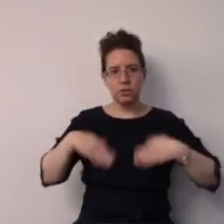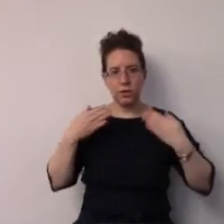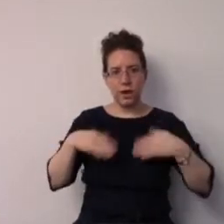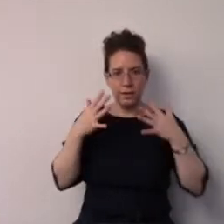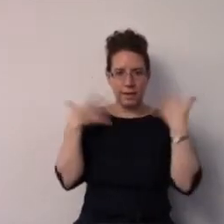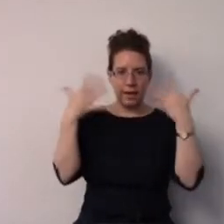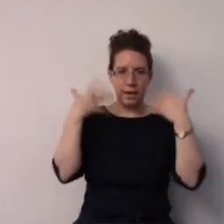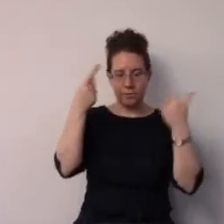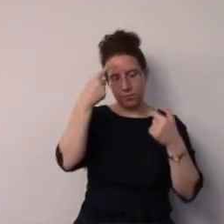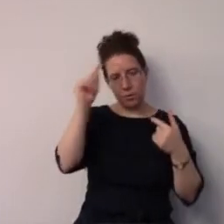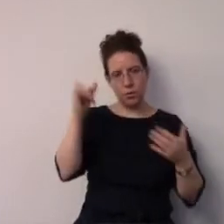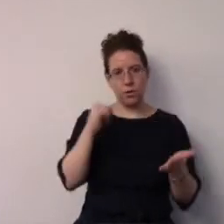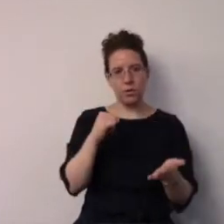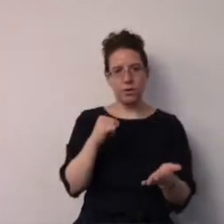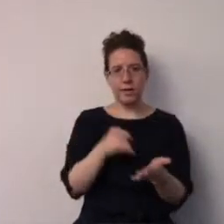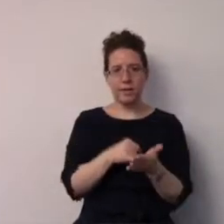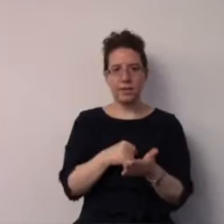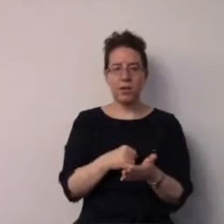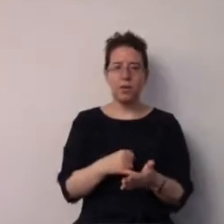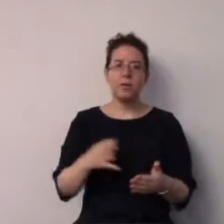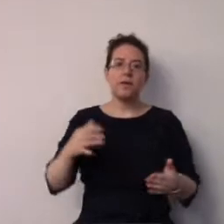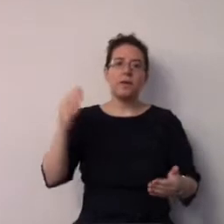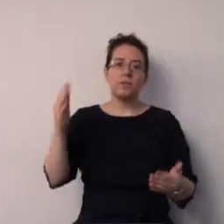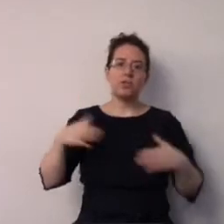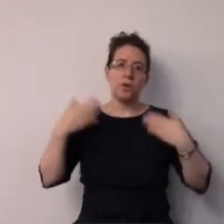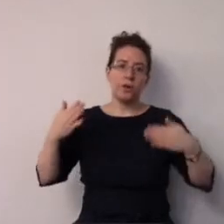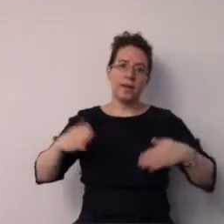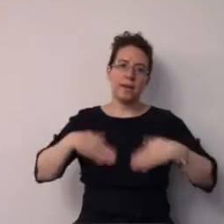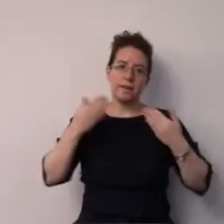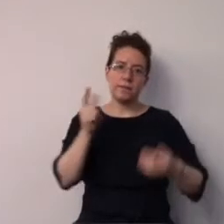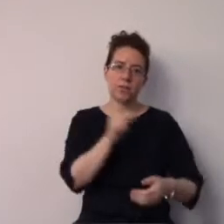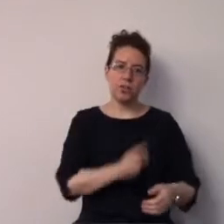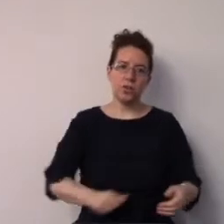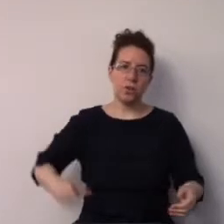the Lord is my strength.